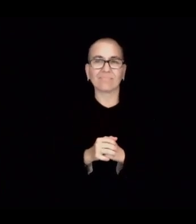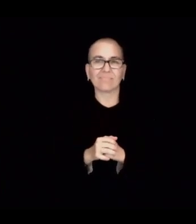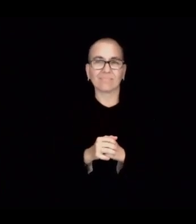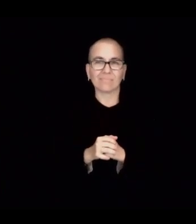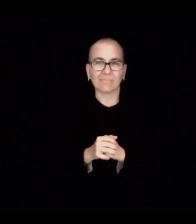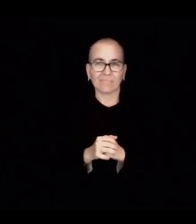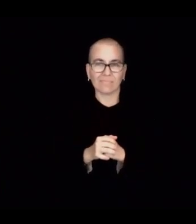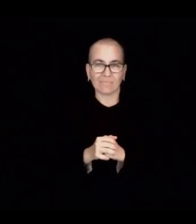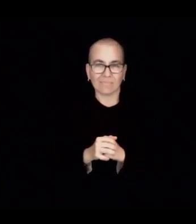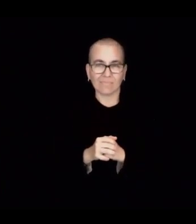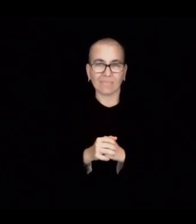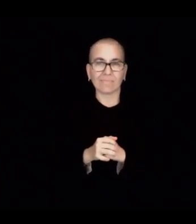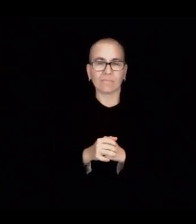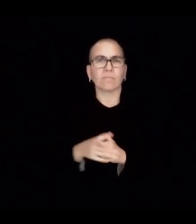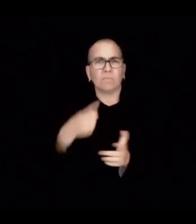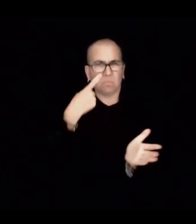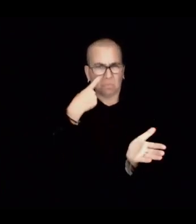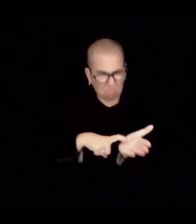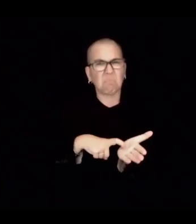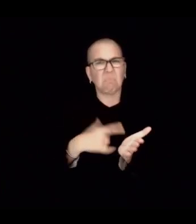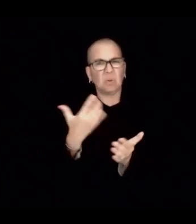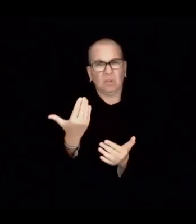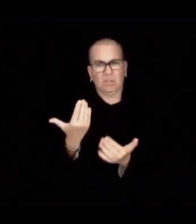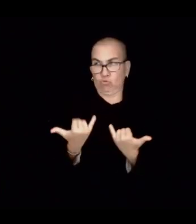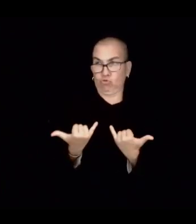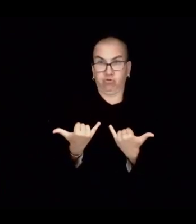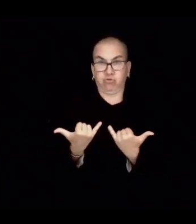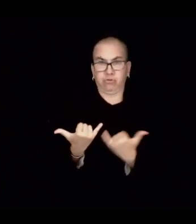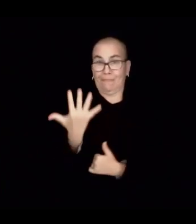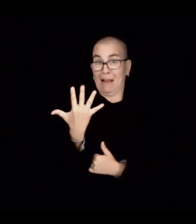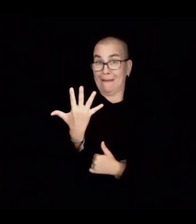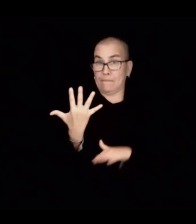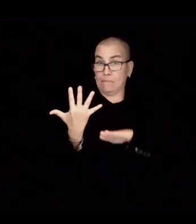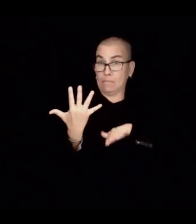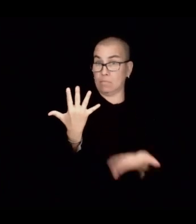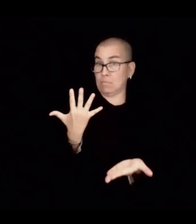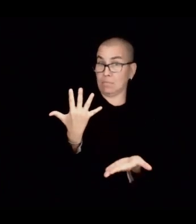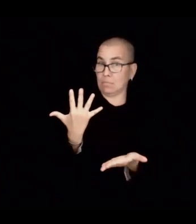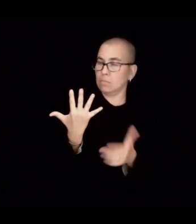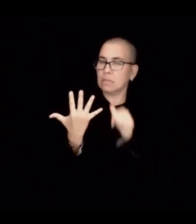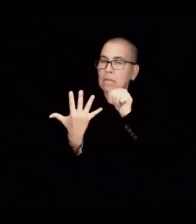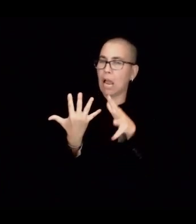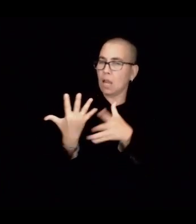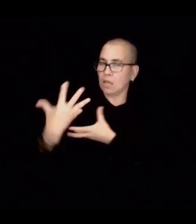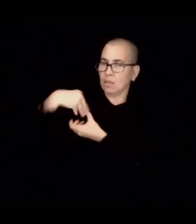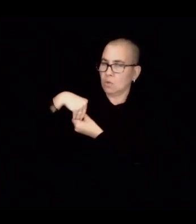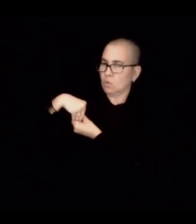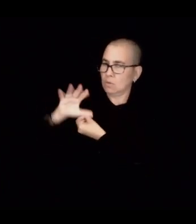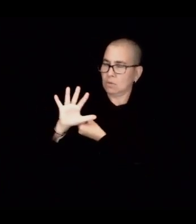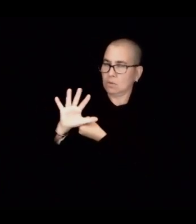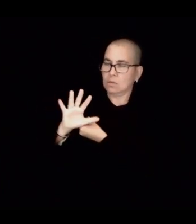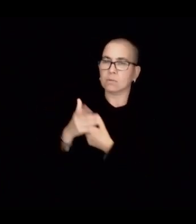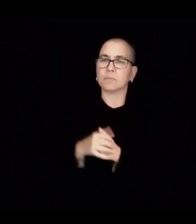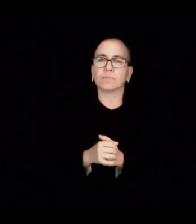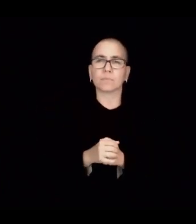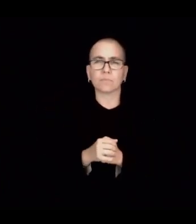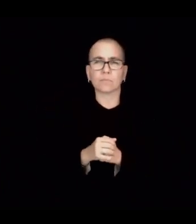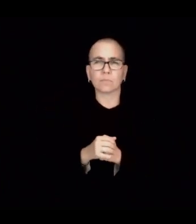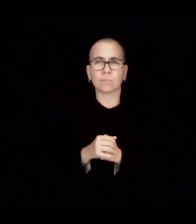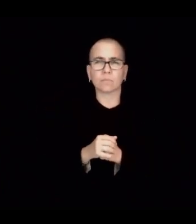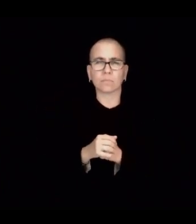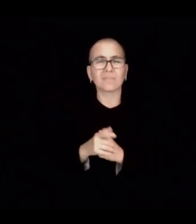the total did not go up by 5, and that was because a death reported back in May was determined not to be a death from